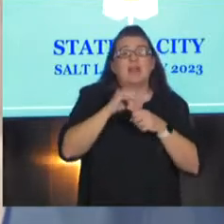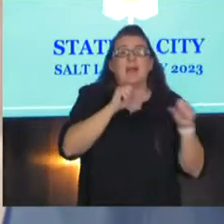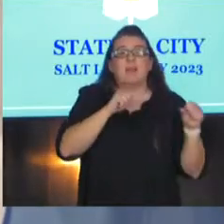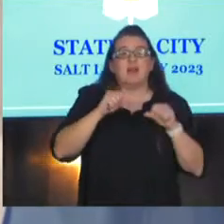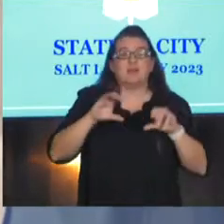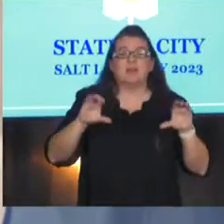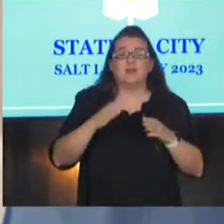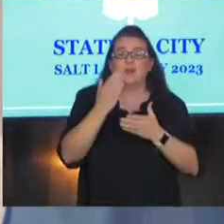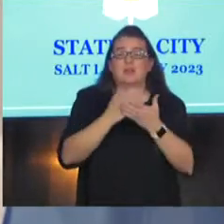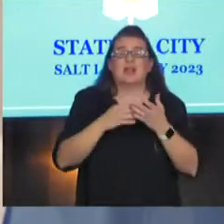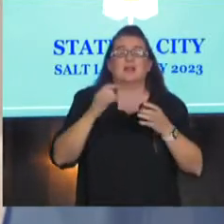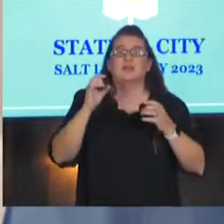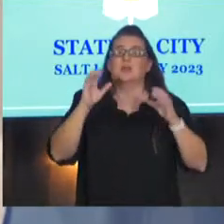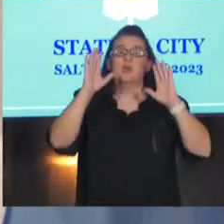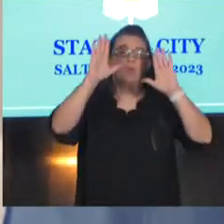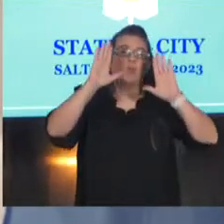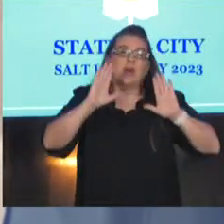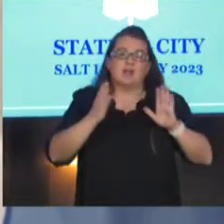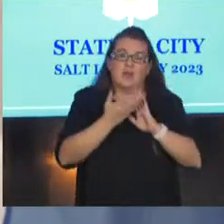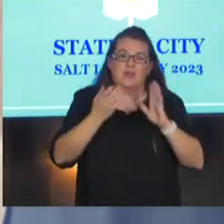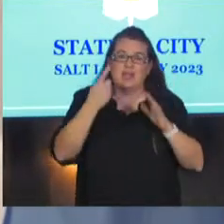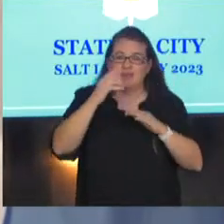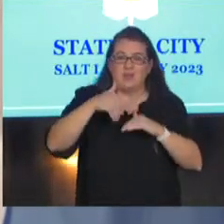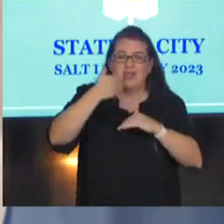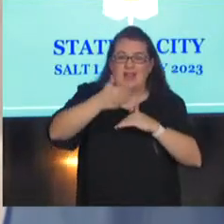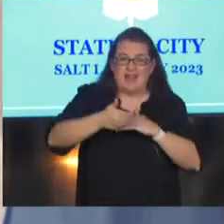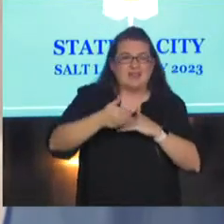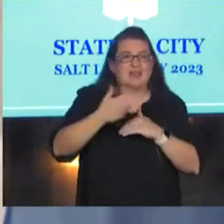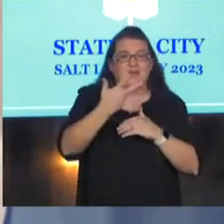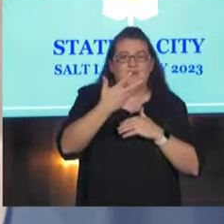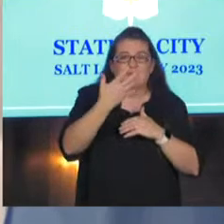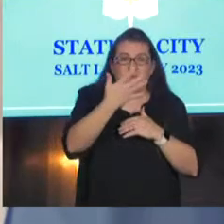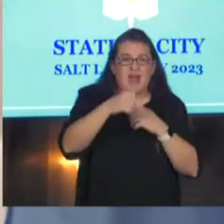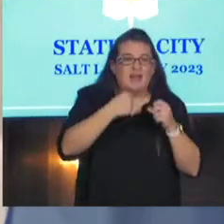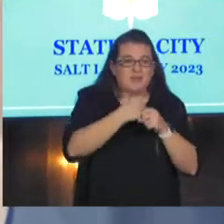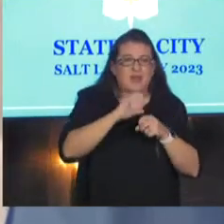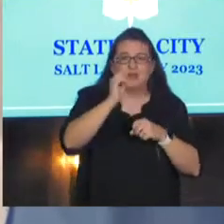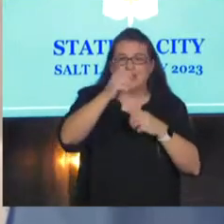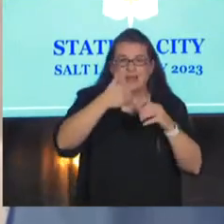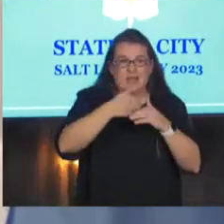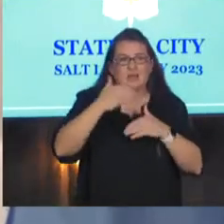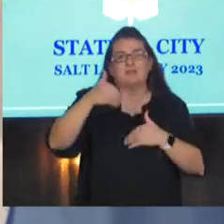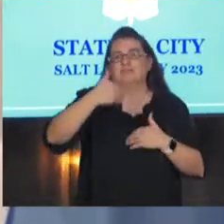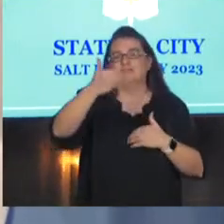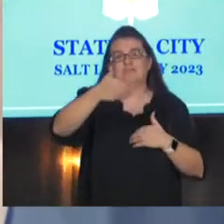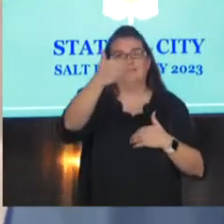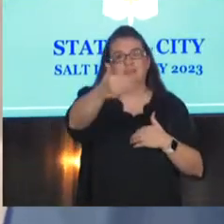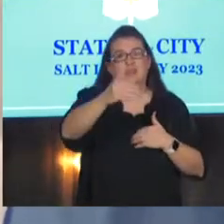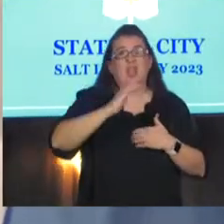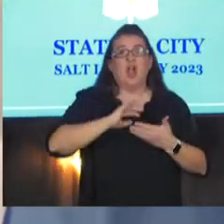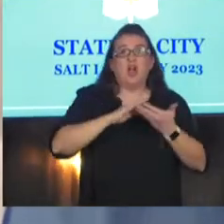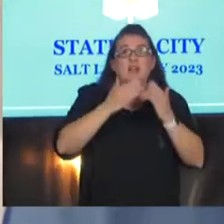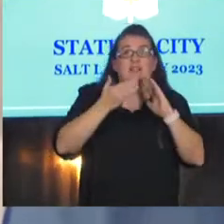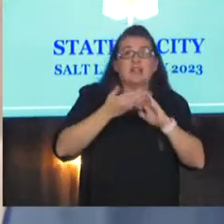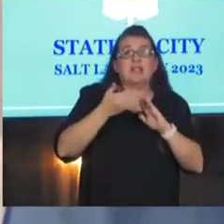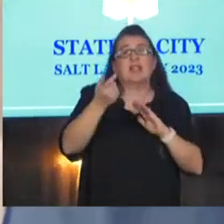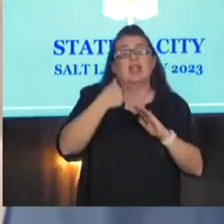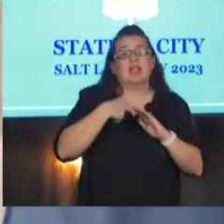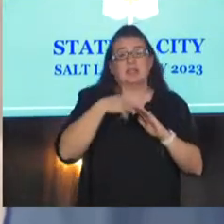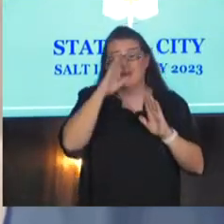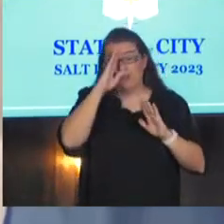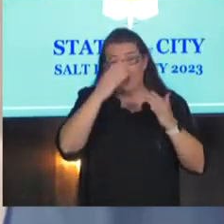do some incredible things over the next 5, 10, and beyond. Our city is on track to be more